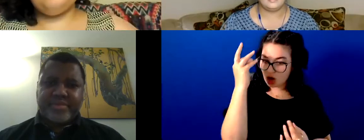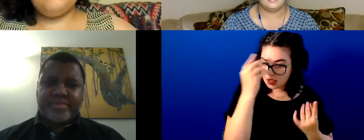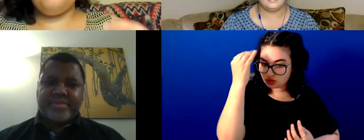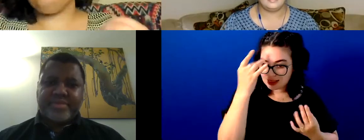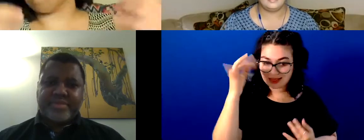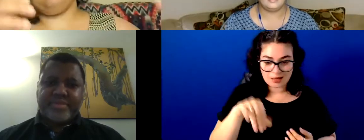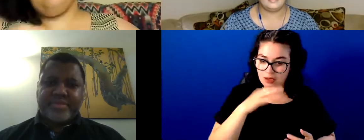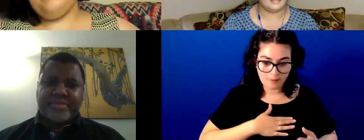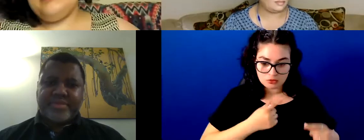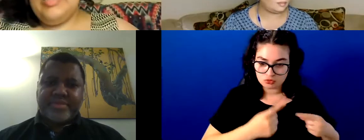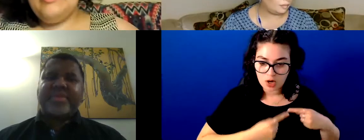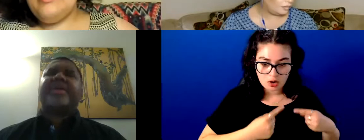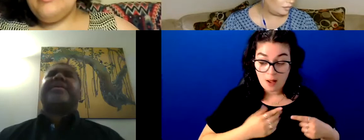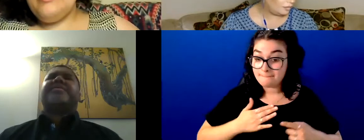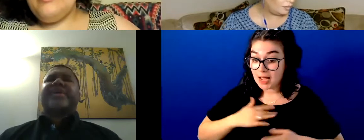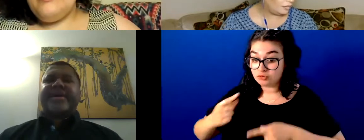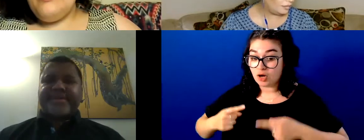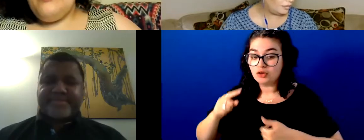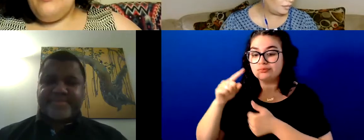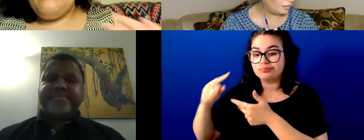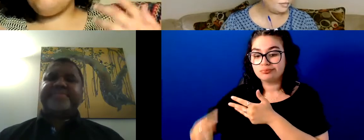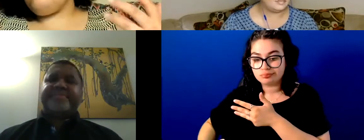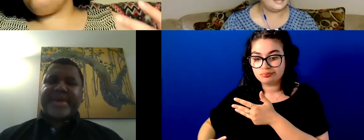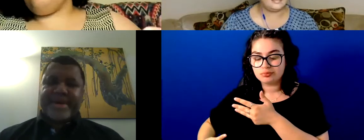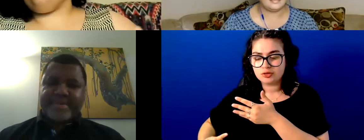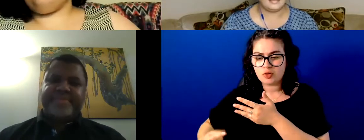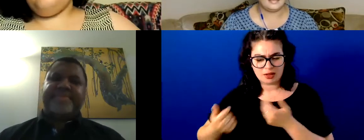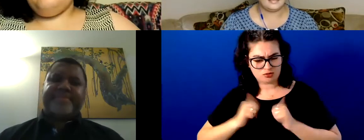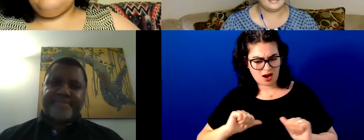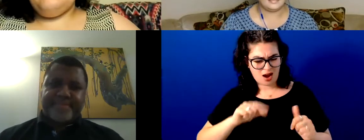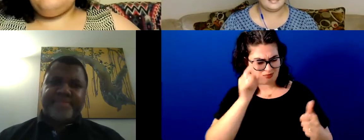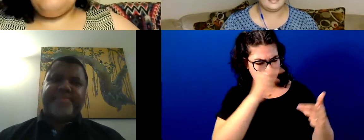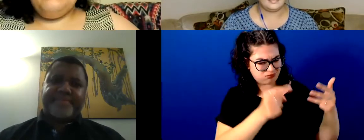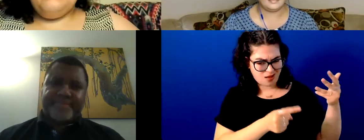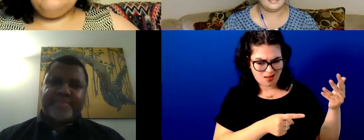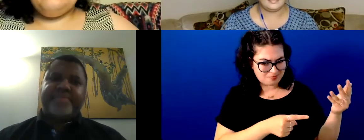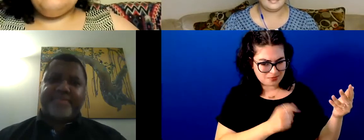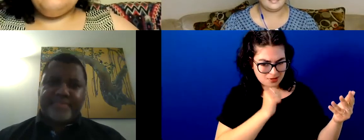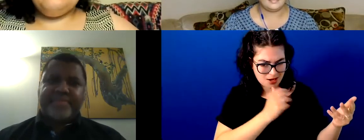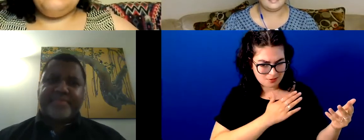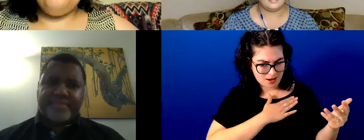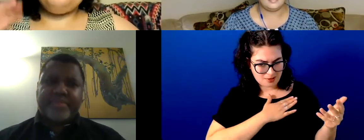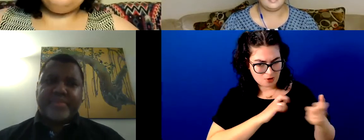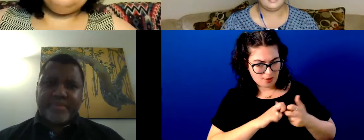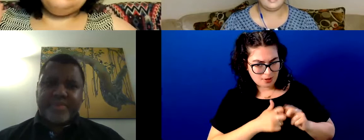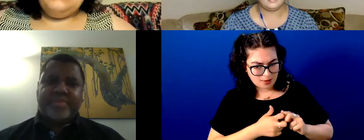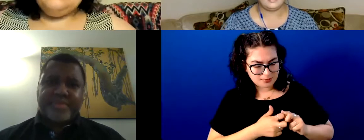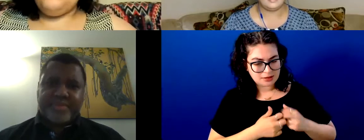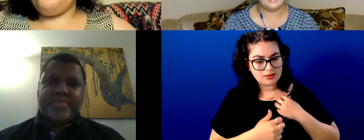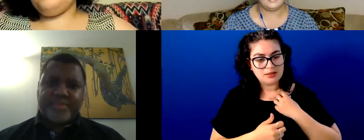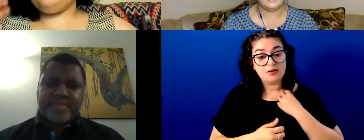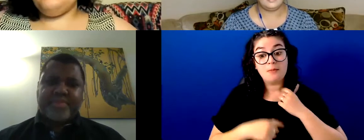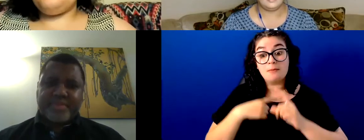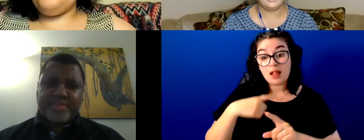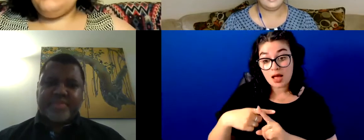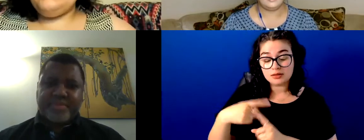What I'm struggling with is X, Y, and Z. And then you have to look at the idea that like plus size or